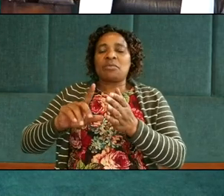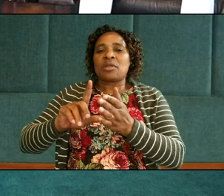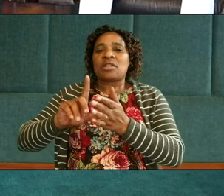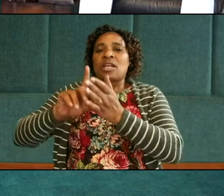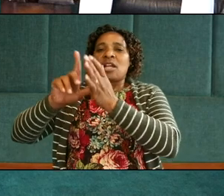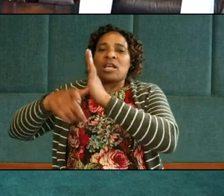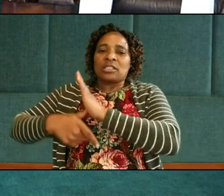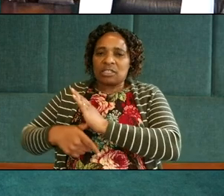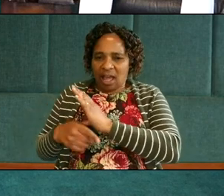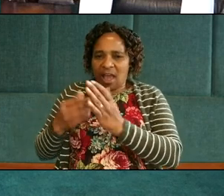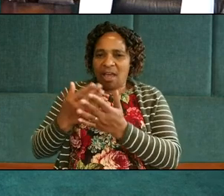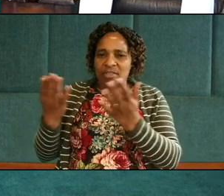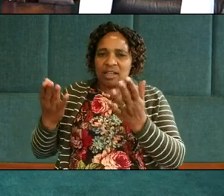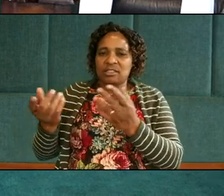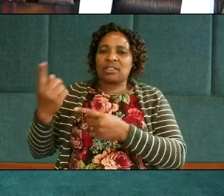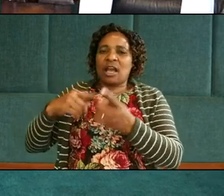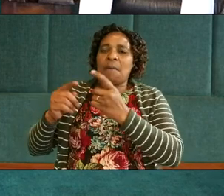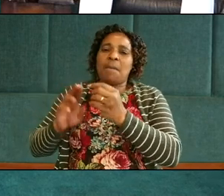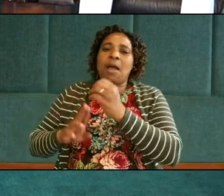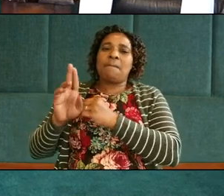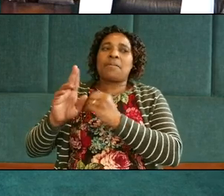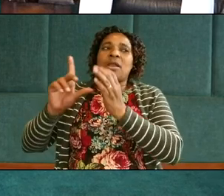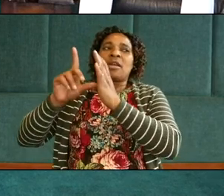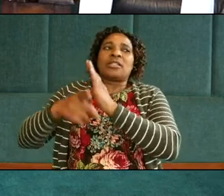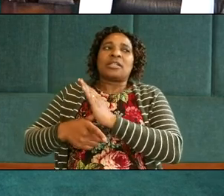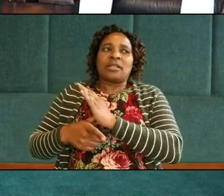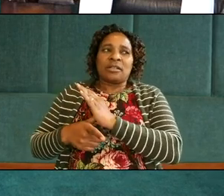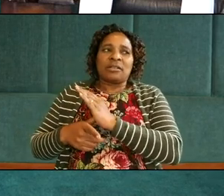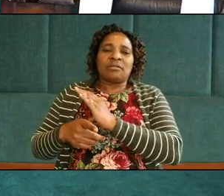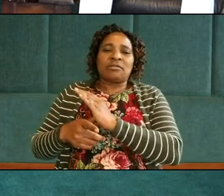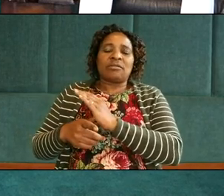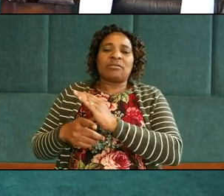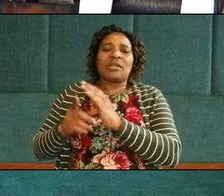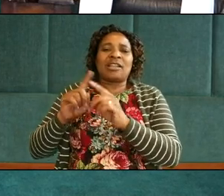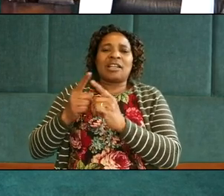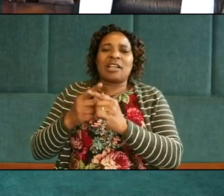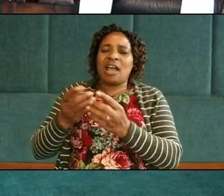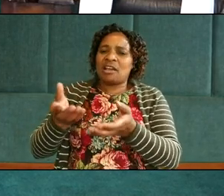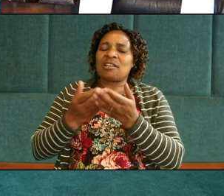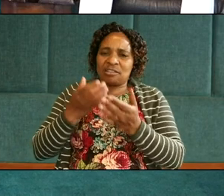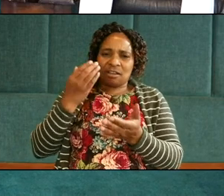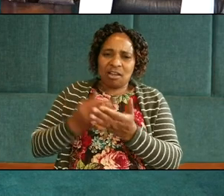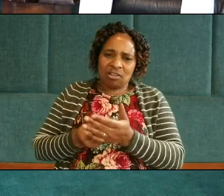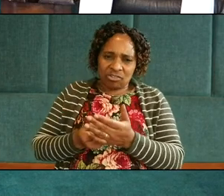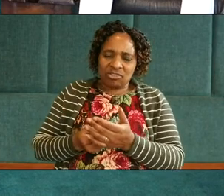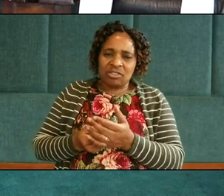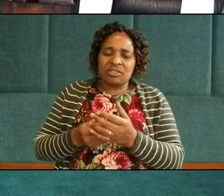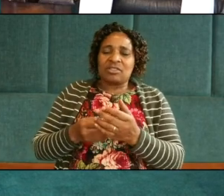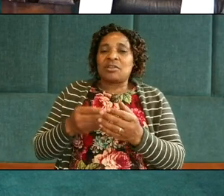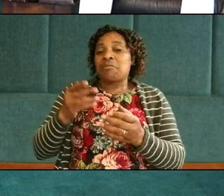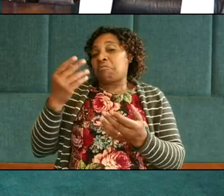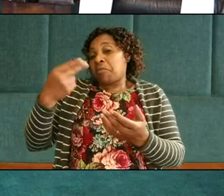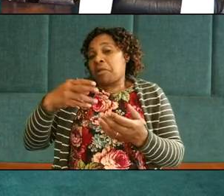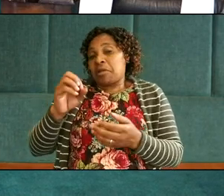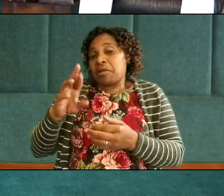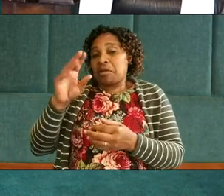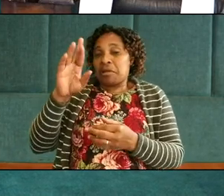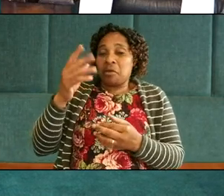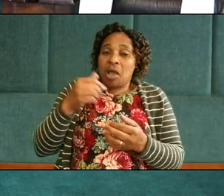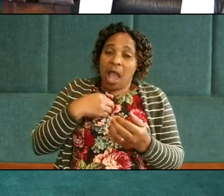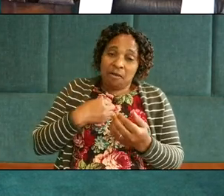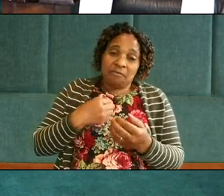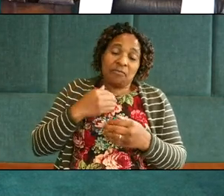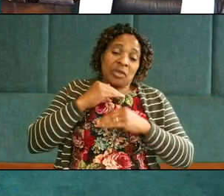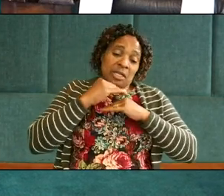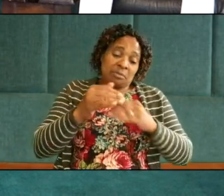keep for later. Maybe something will come up and then I'll need cash, yeah. Henry, what would you buy if you had endless